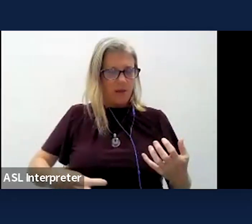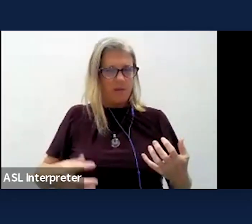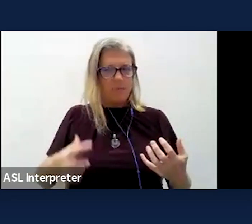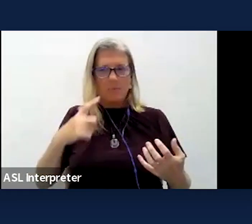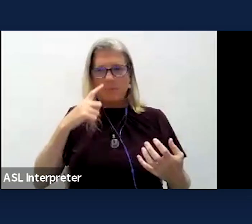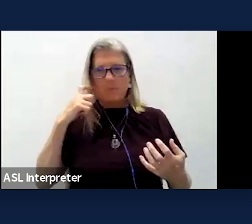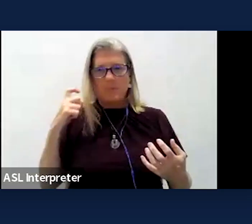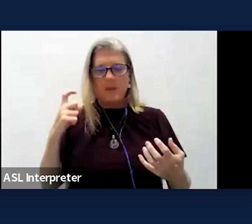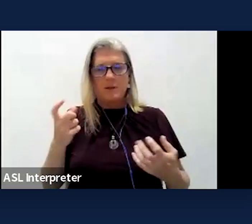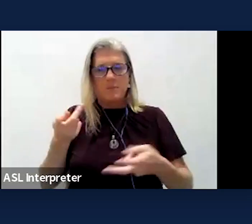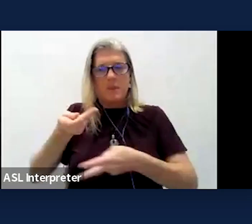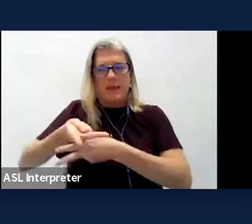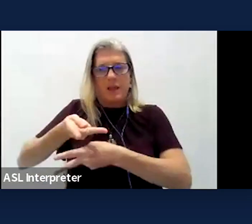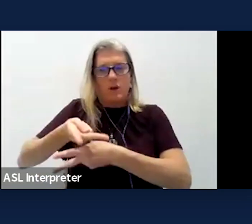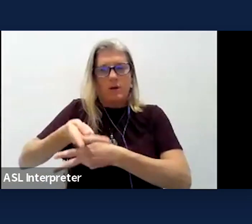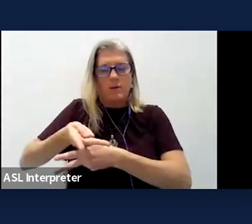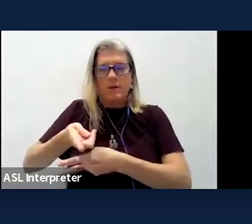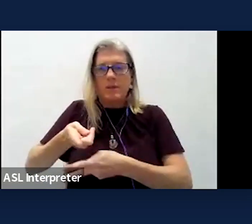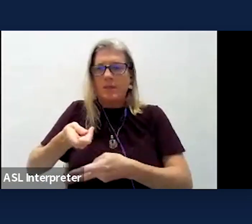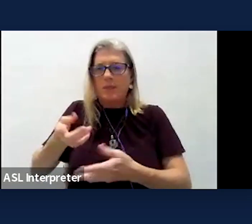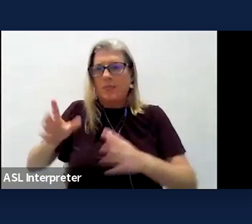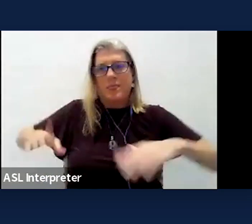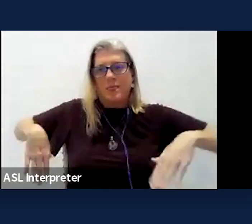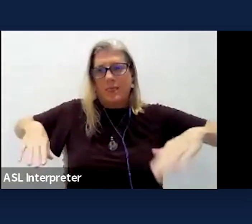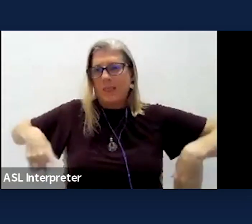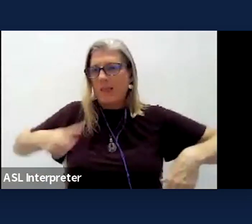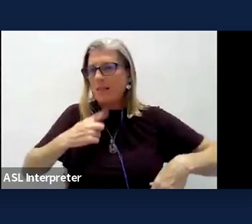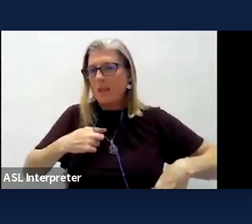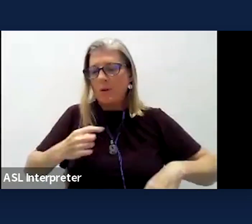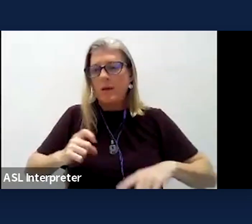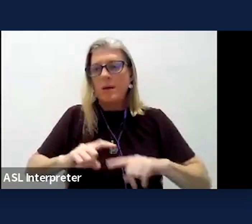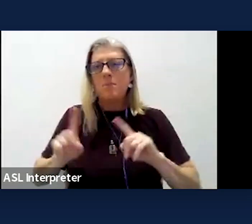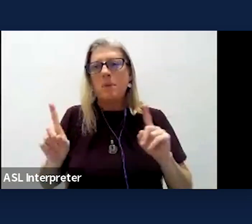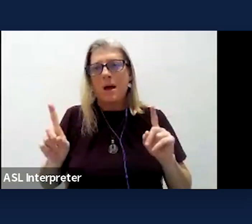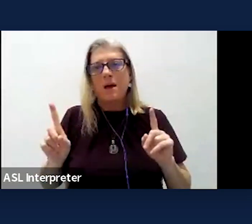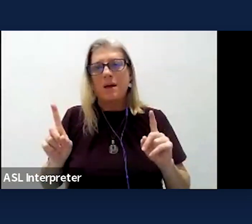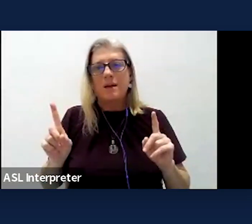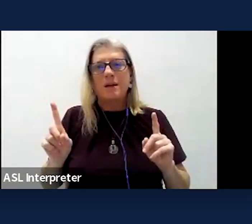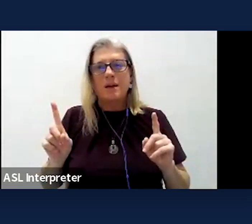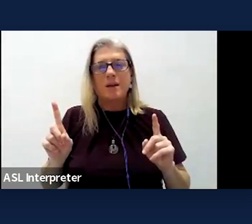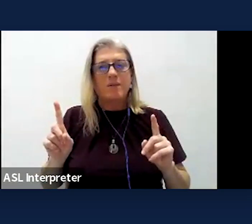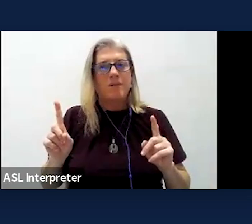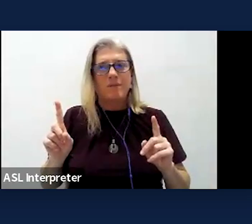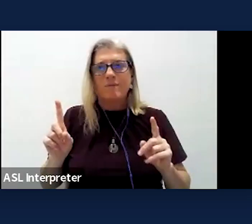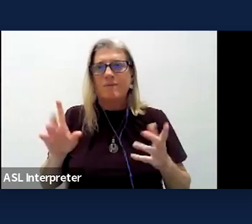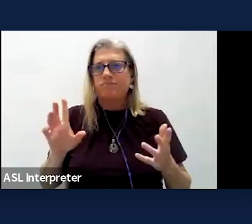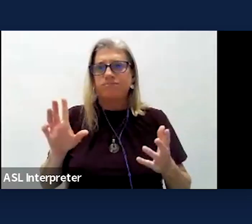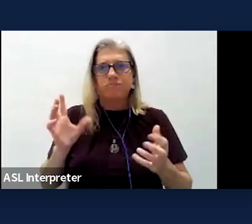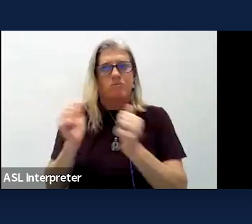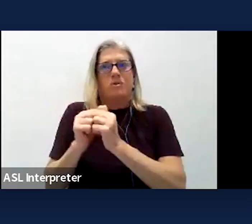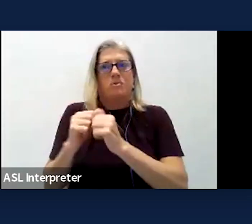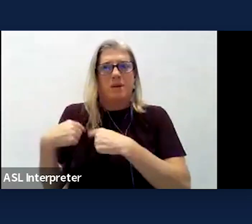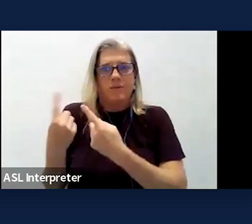because my caregivers, they are not telling me yet, but they've been with me for 2 decades, and they're like,